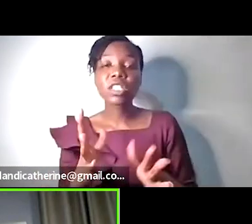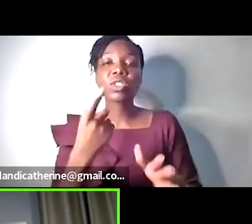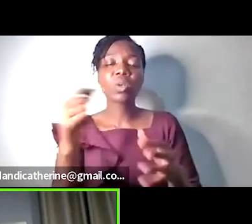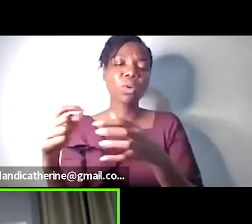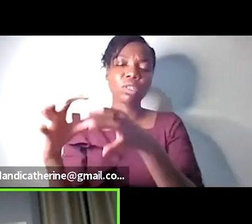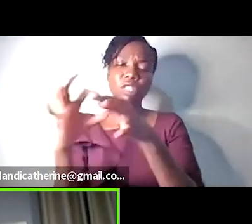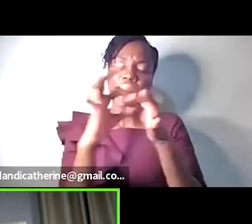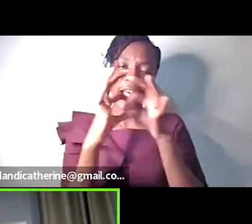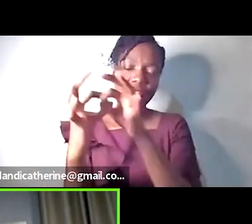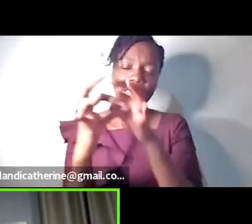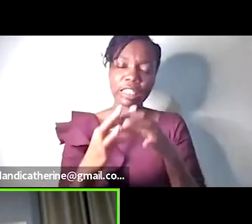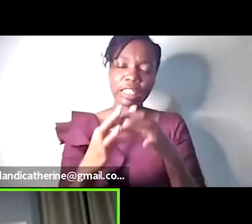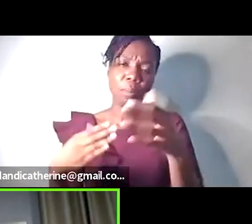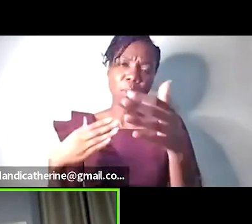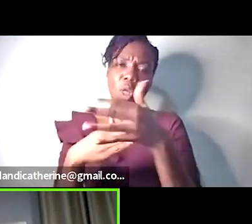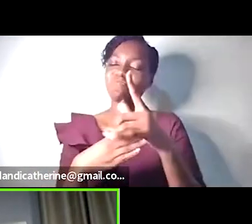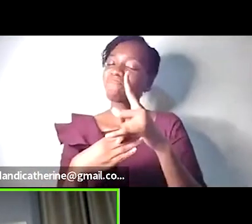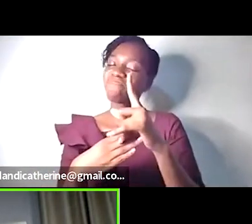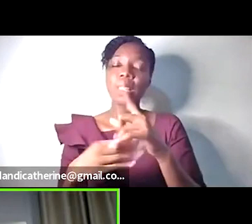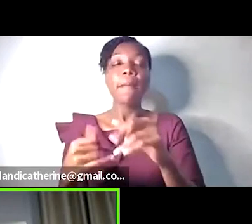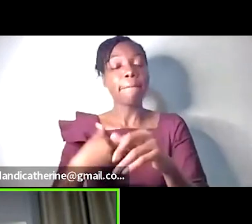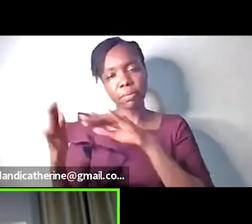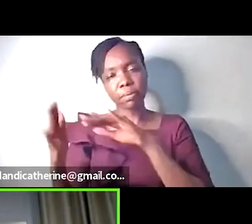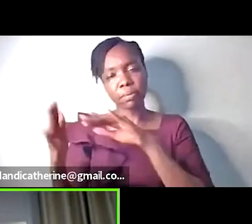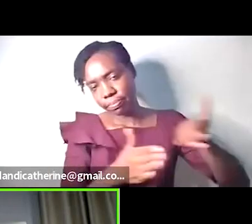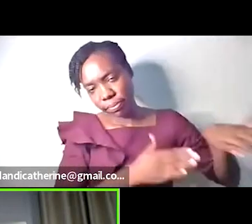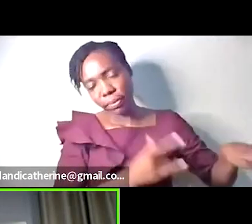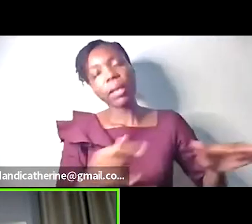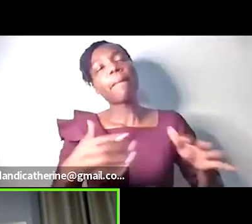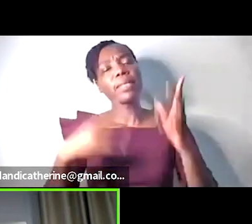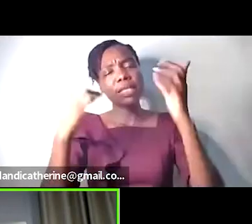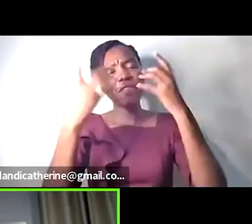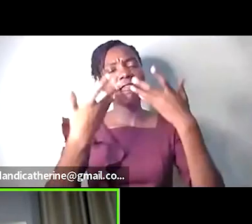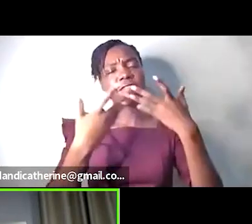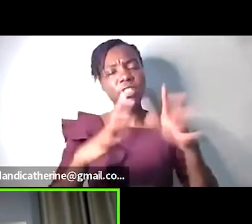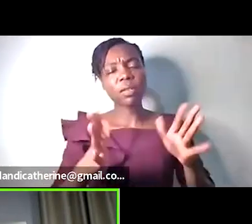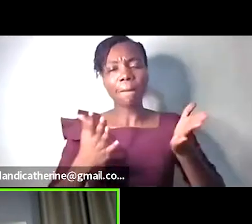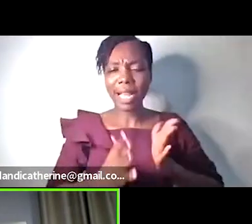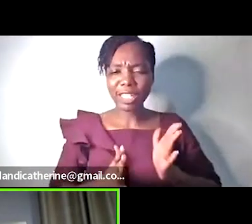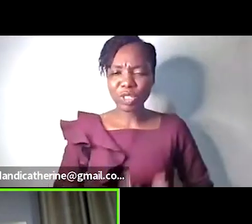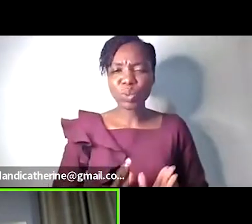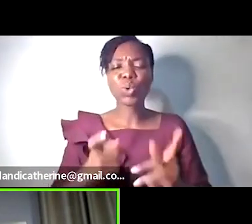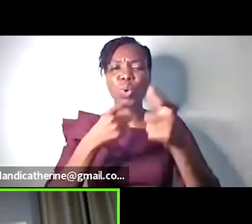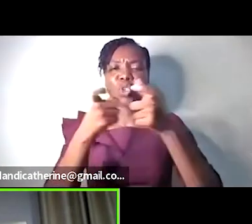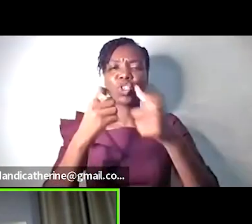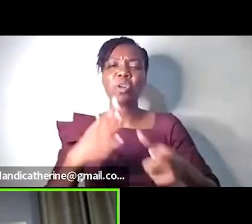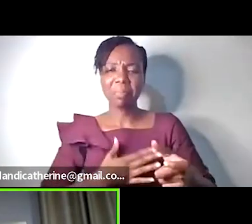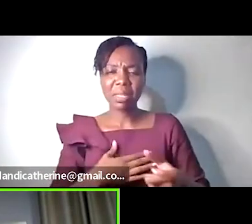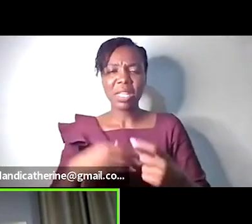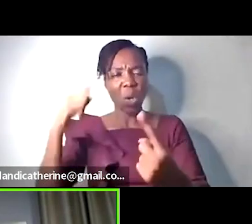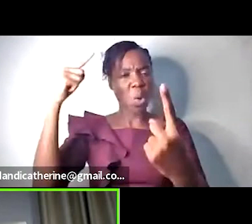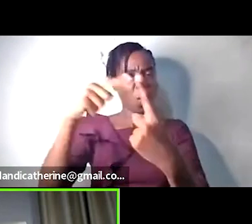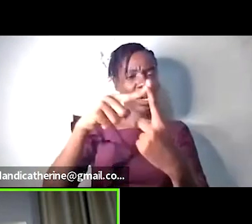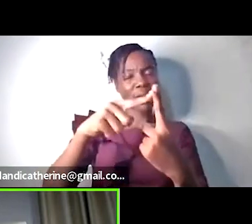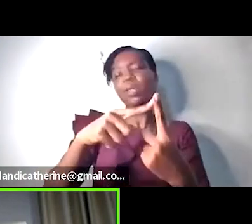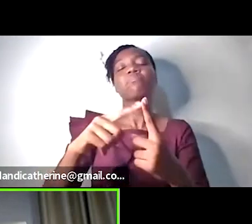aside. And I have said, no one is going to determine my destiny. I'll determine my goals. So once